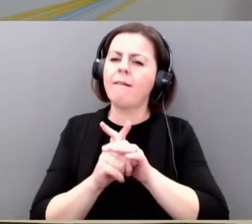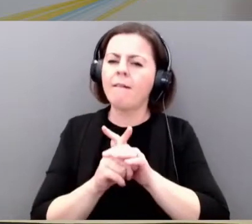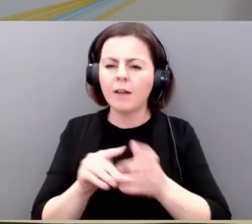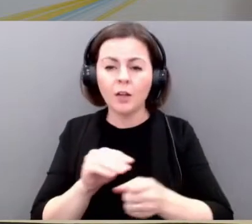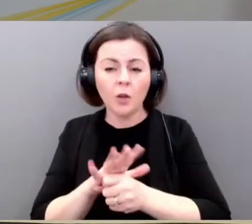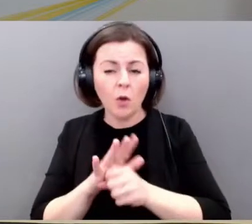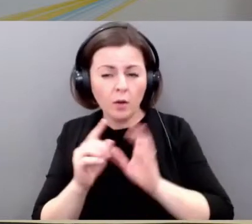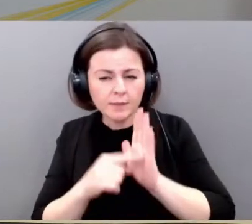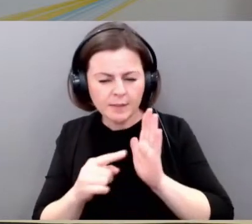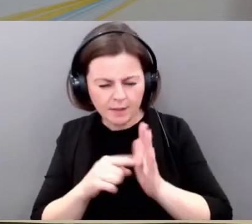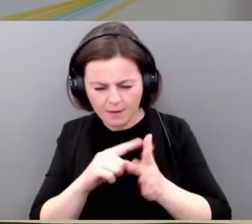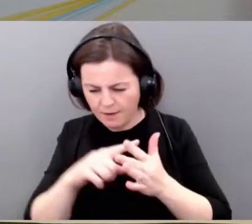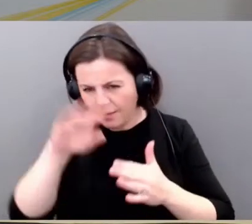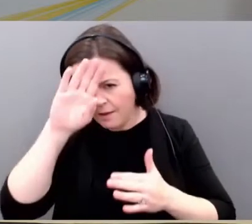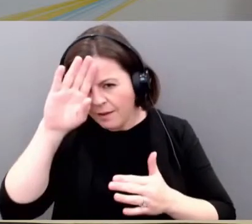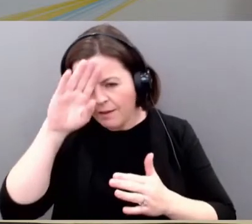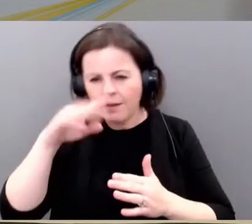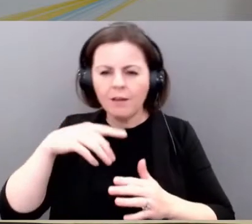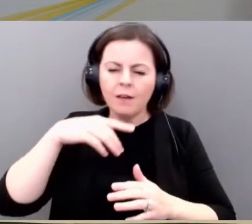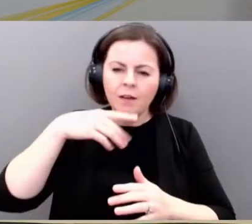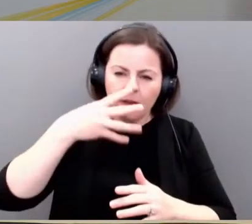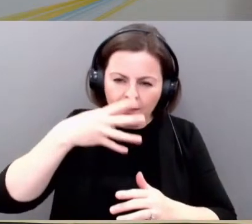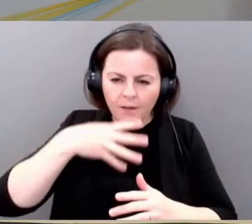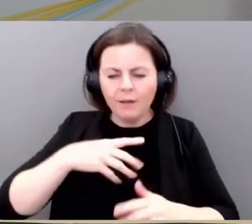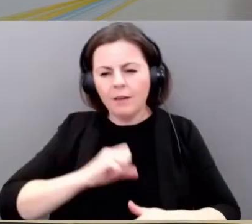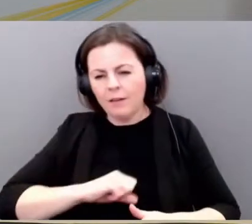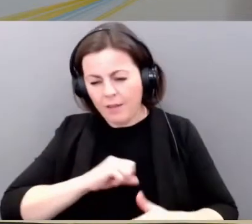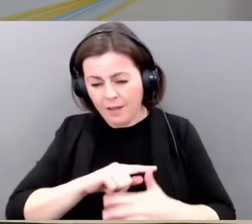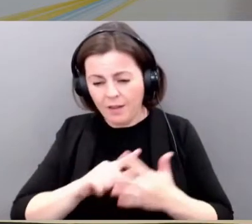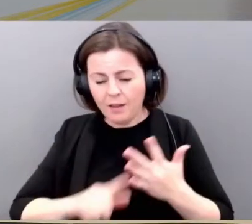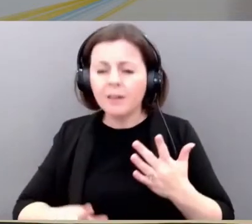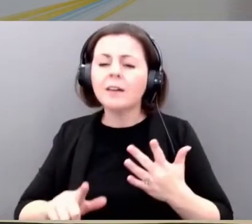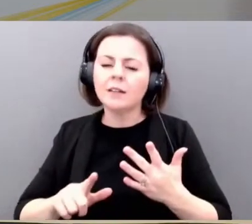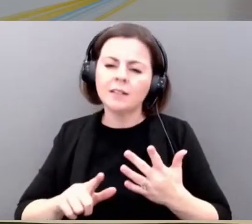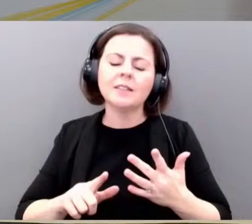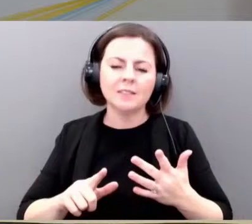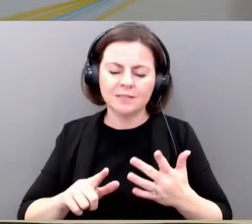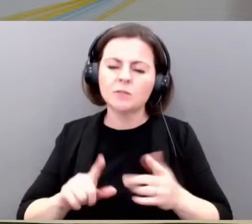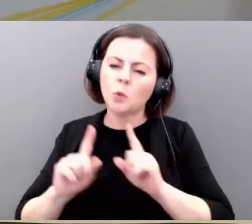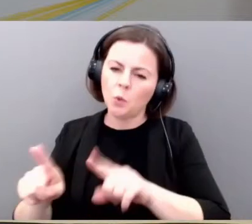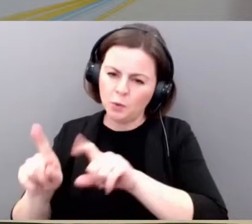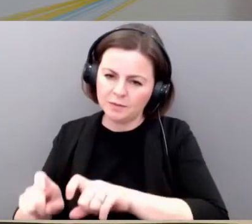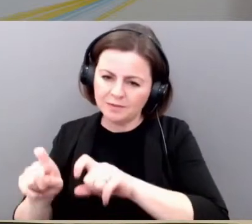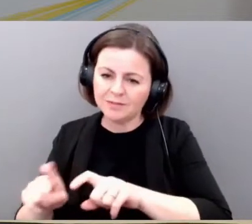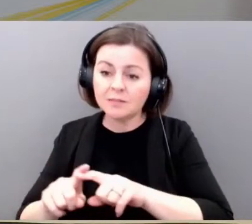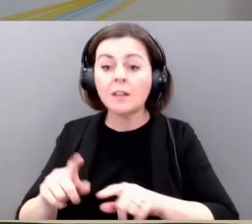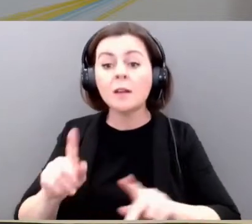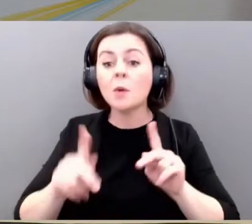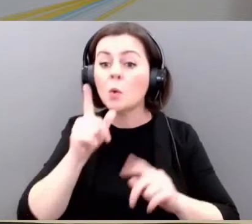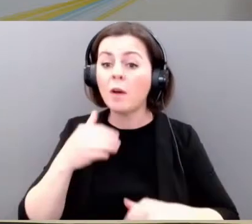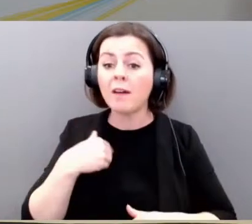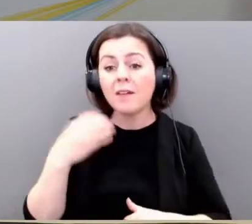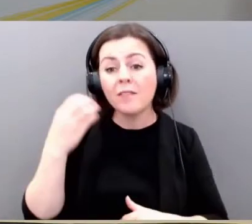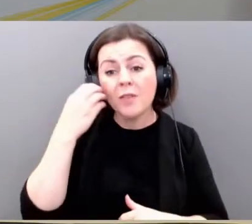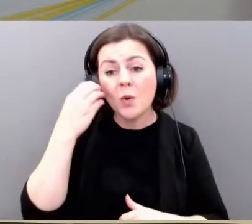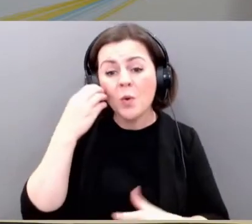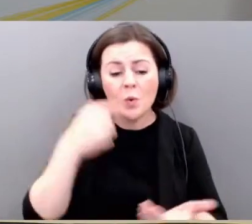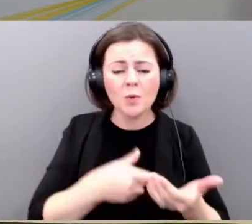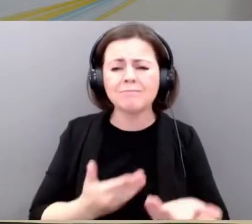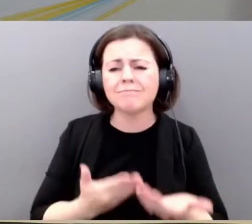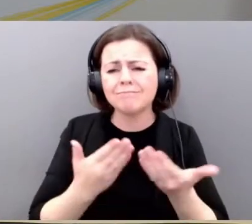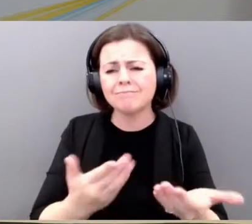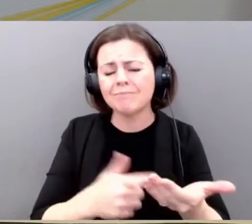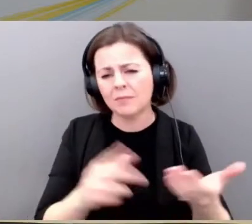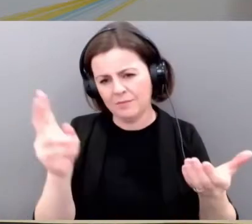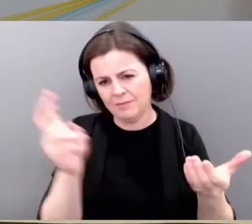encourage everyone with smartphones to download the free National COVID Alert app. And the Premier mentioned